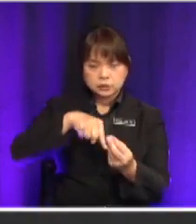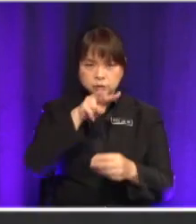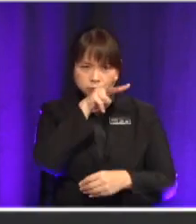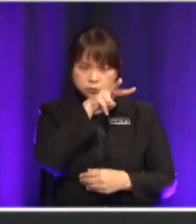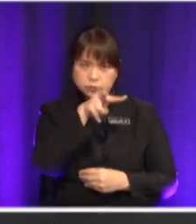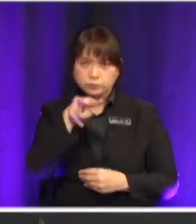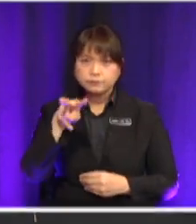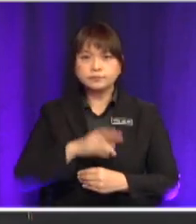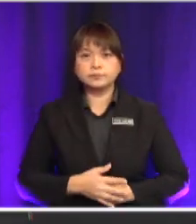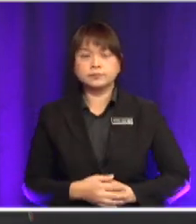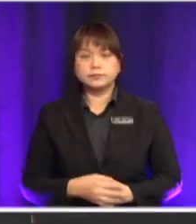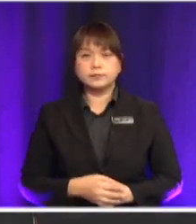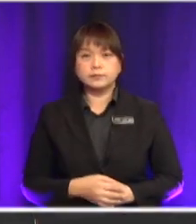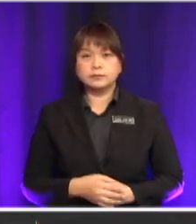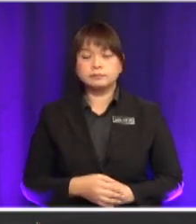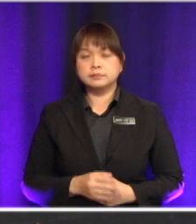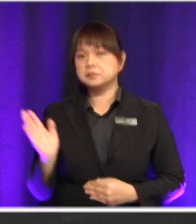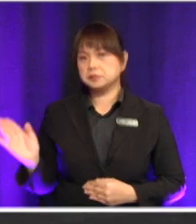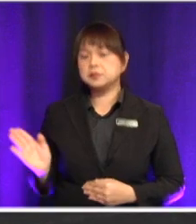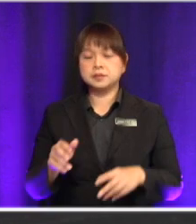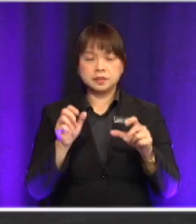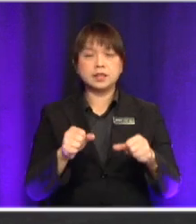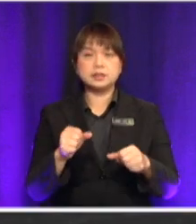You can get information on other planets or